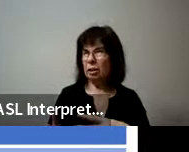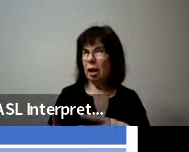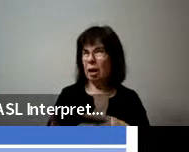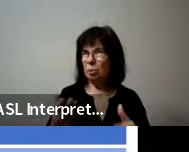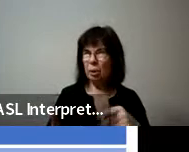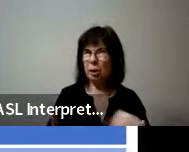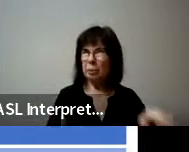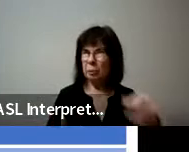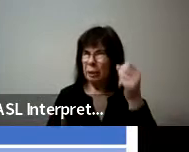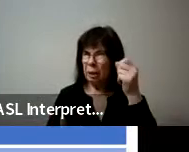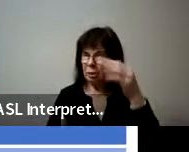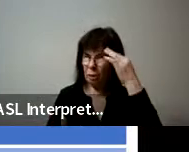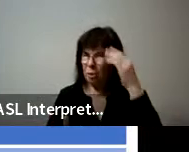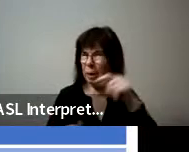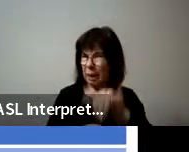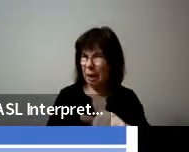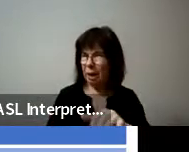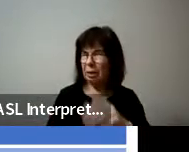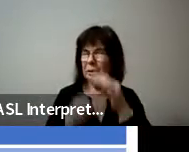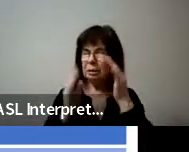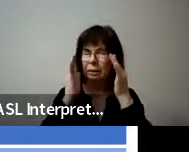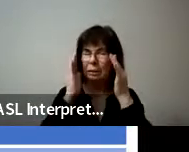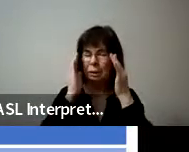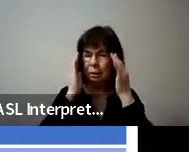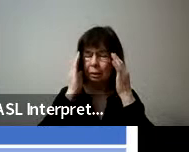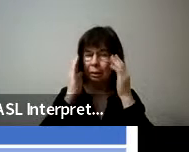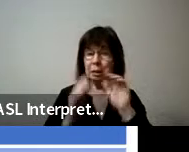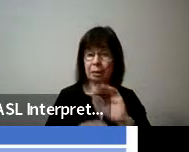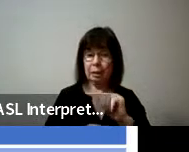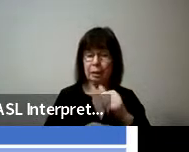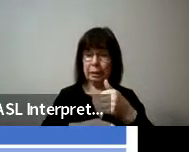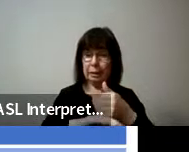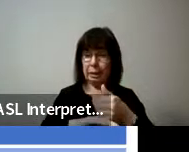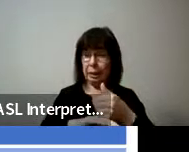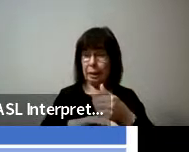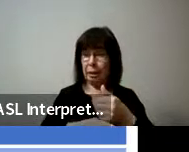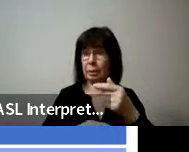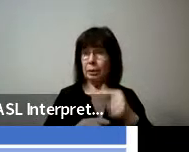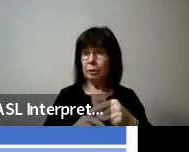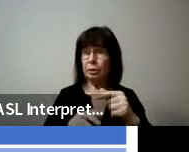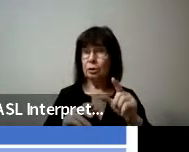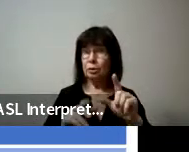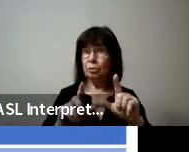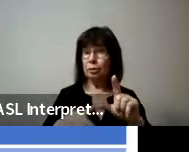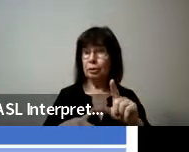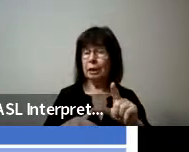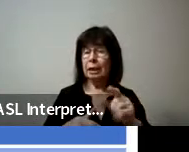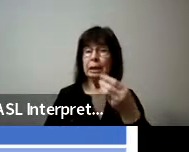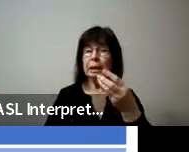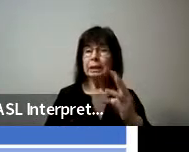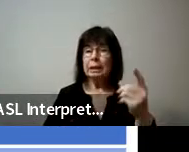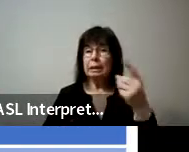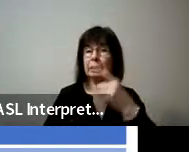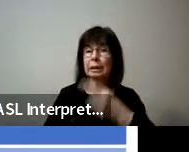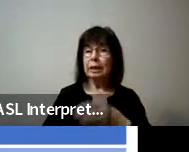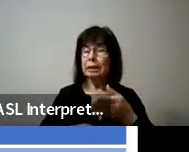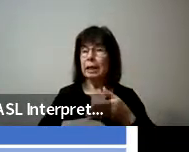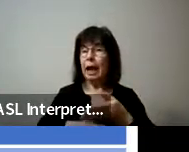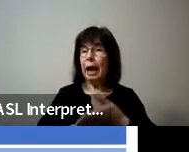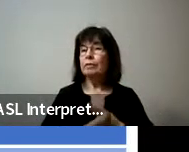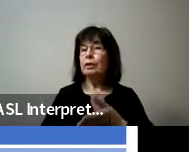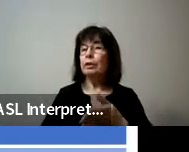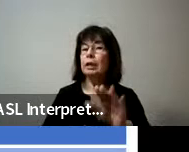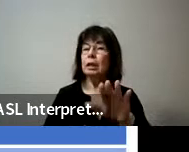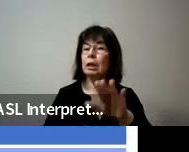know. And they set that eviction moratorium to expire 60 days after the end of the local health